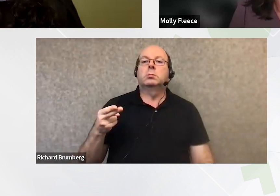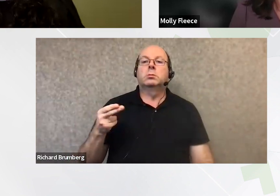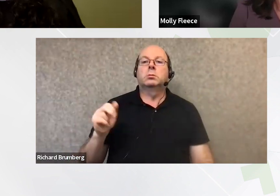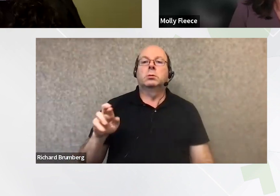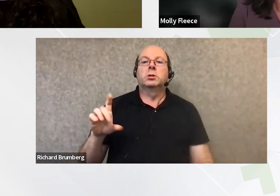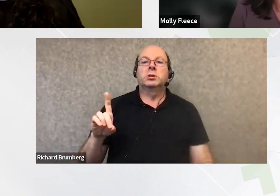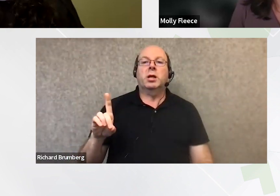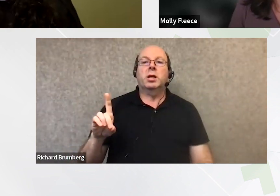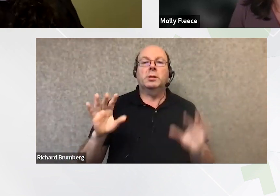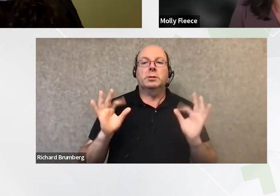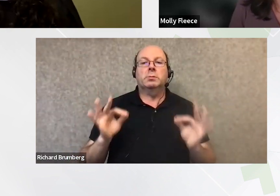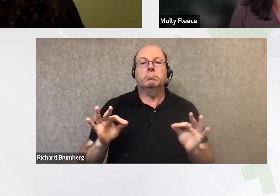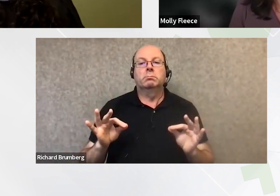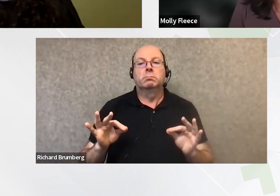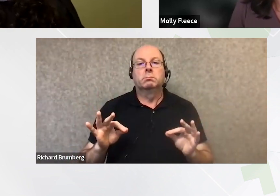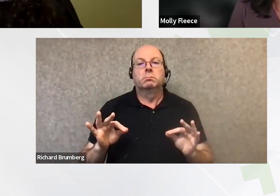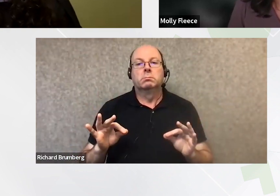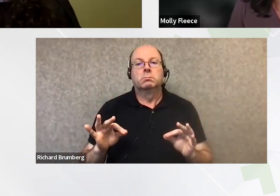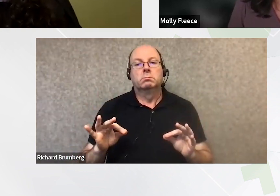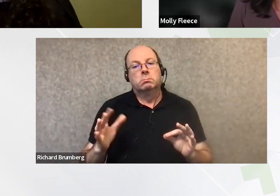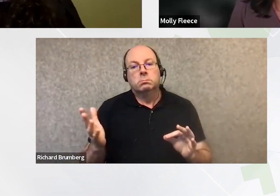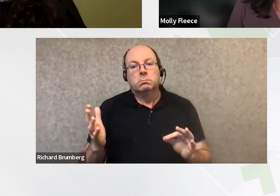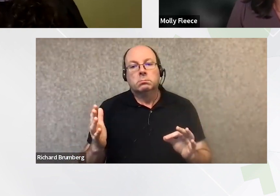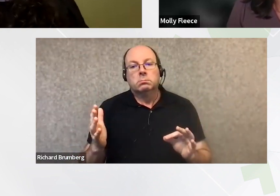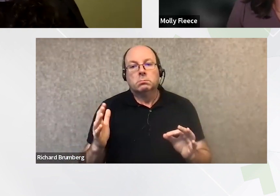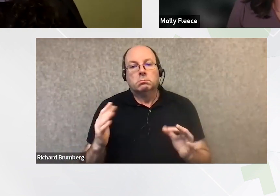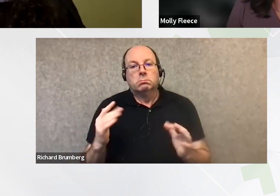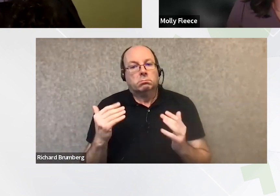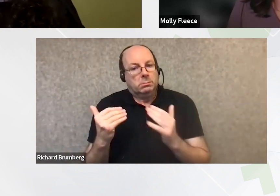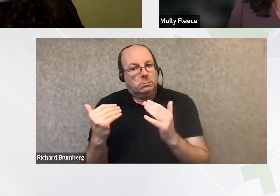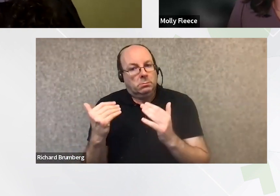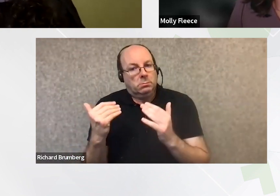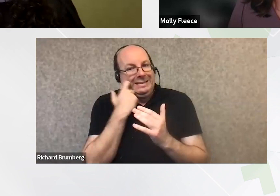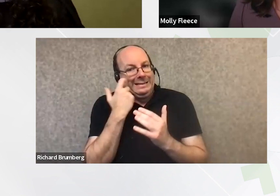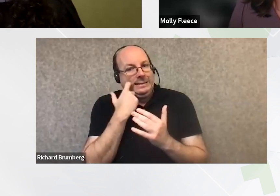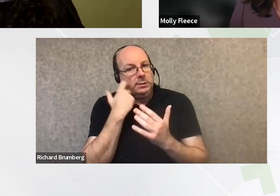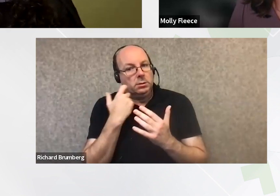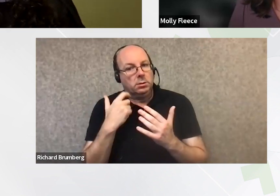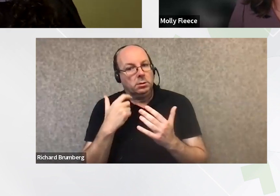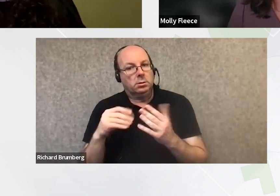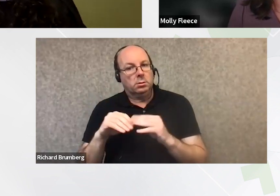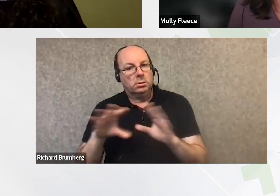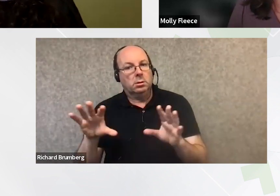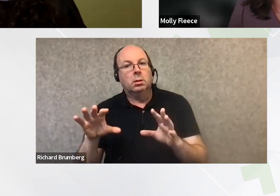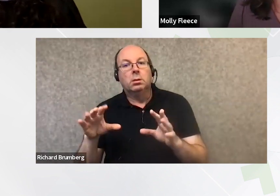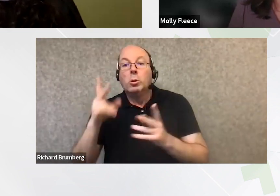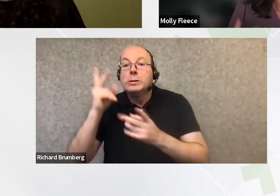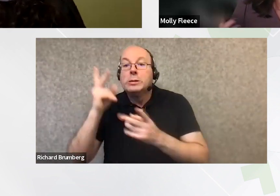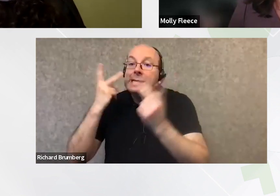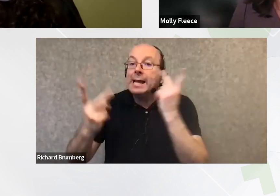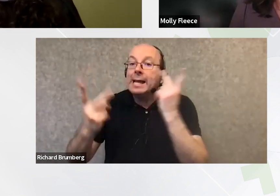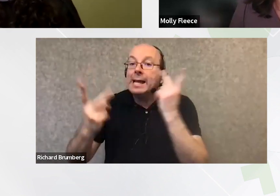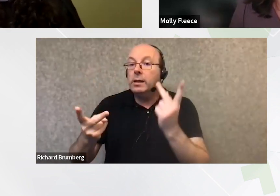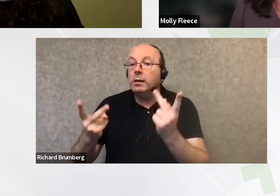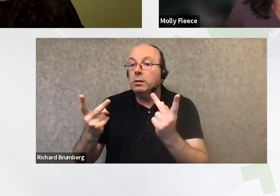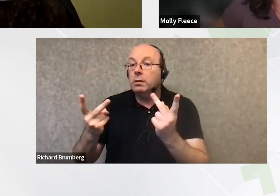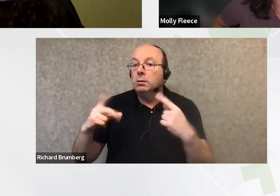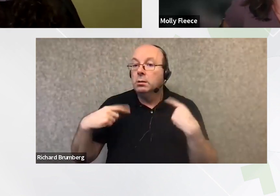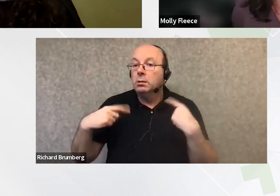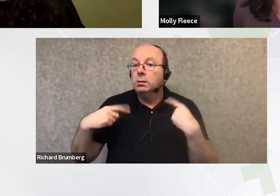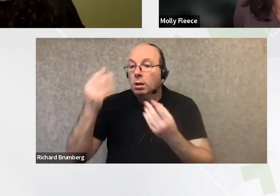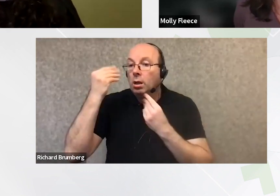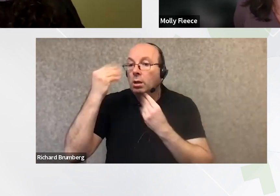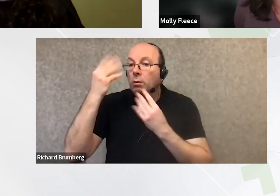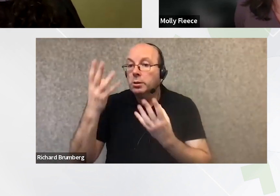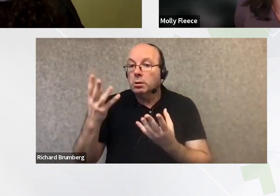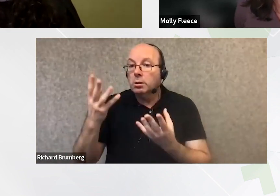vaccine, and whereas all of the data looks very encouraging, and it looks like the adverse